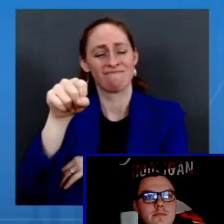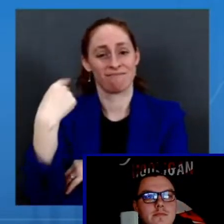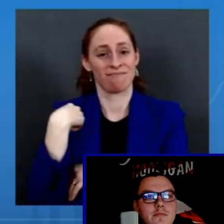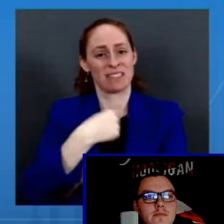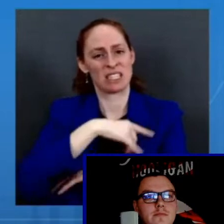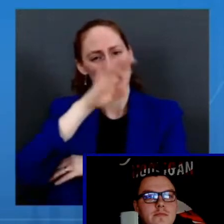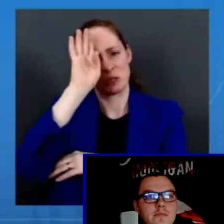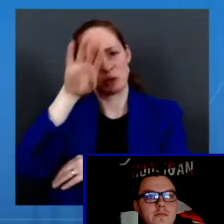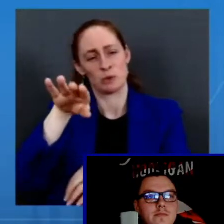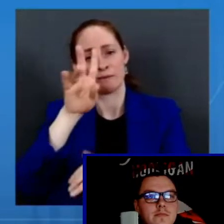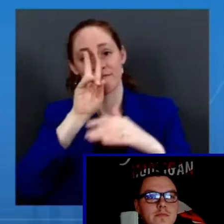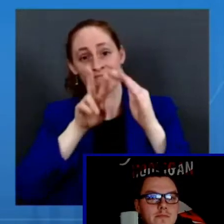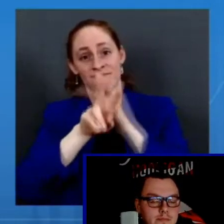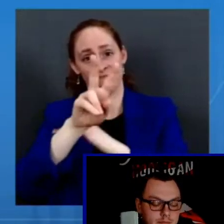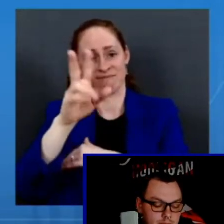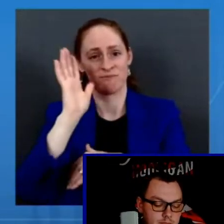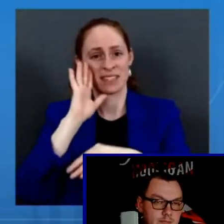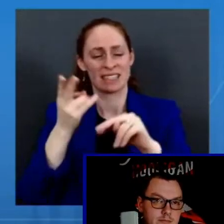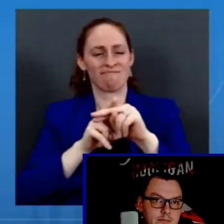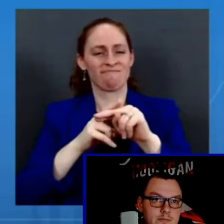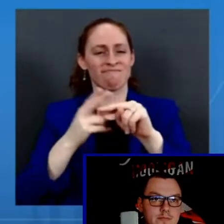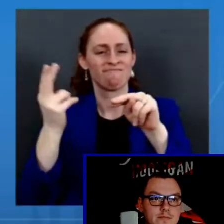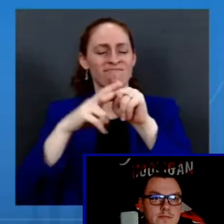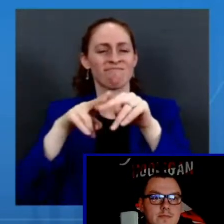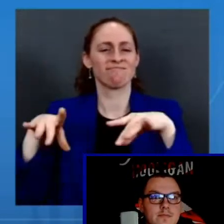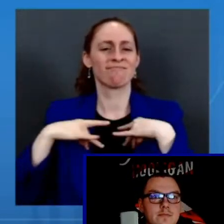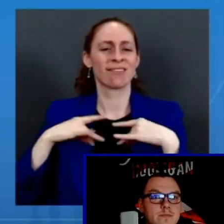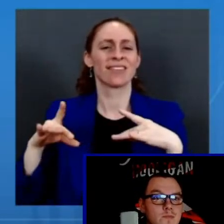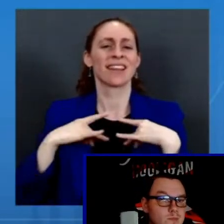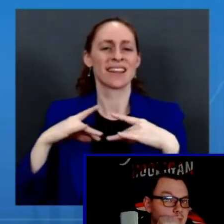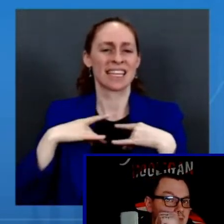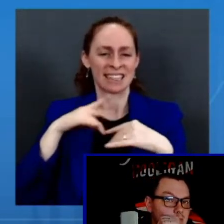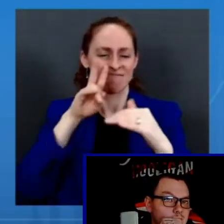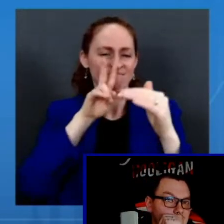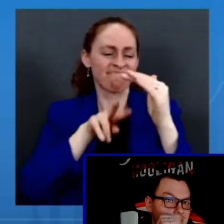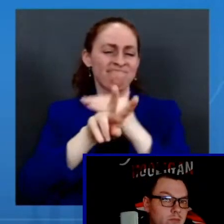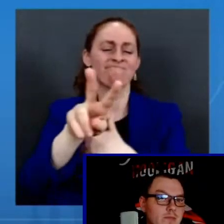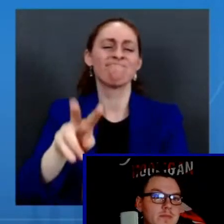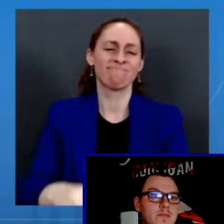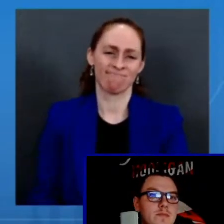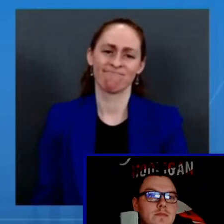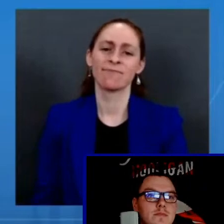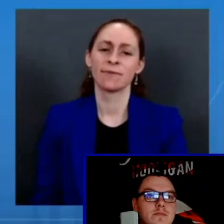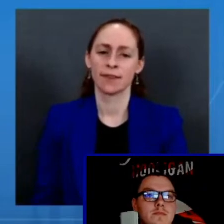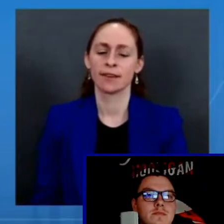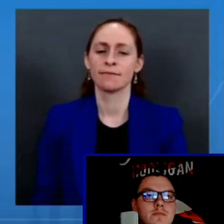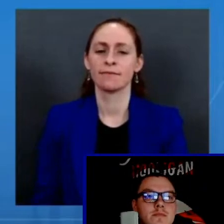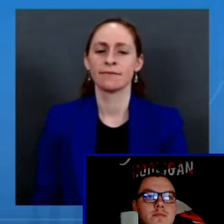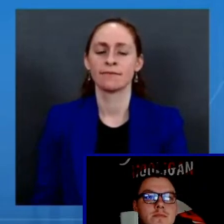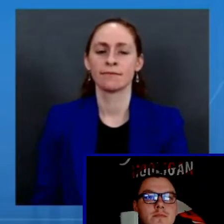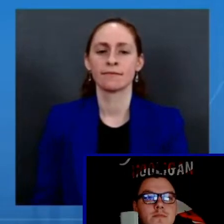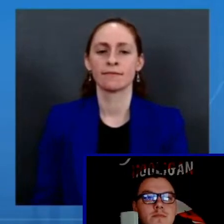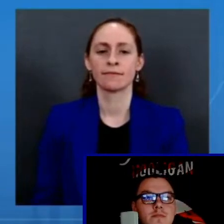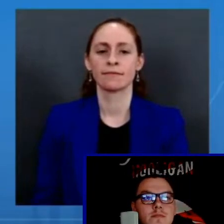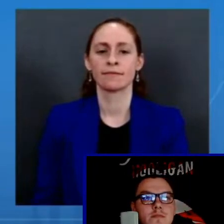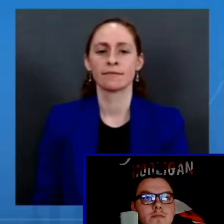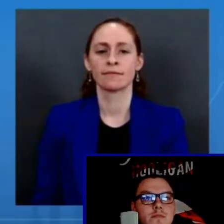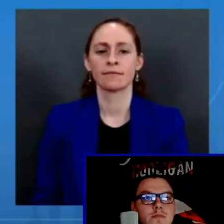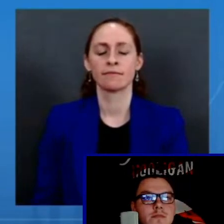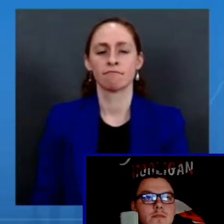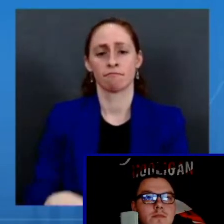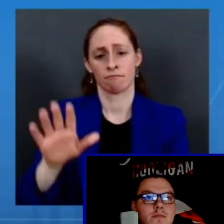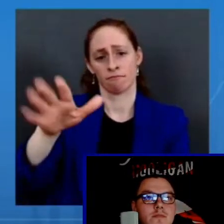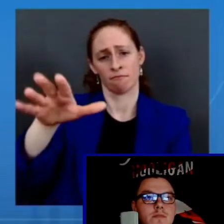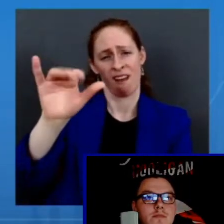Next slide. Now we get to the idea of severity. These are data from our South African colleagues who are clearly